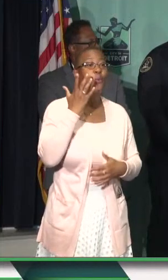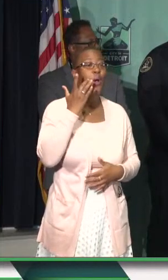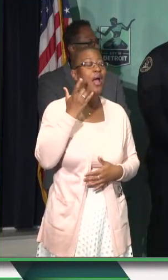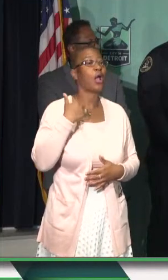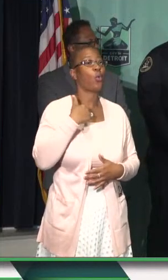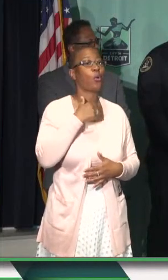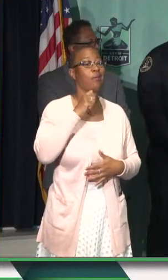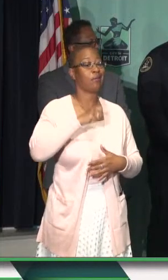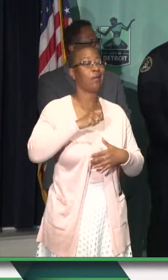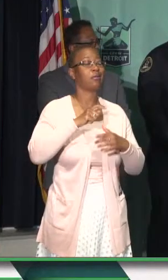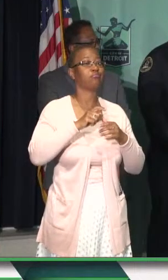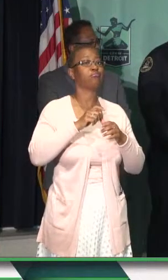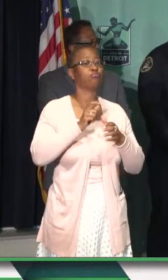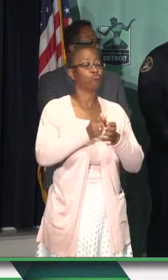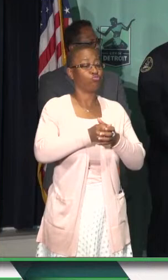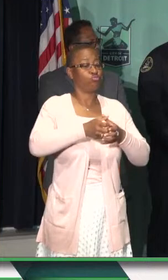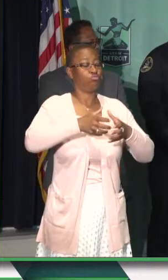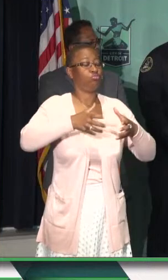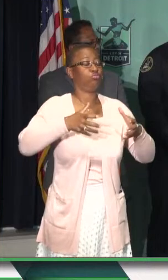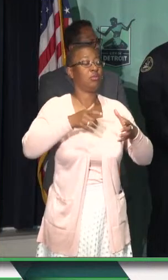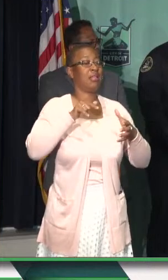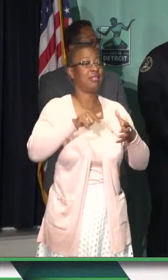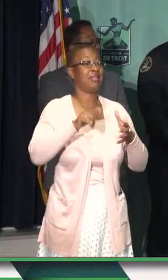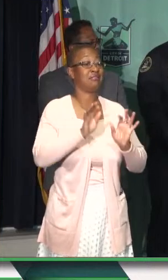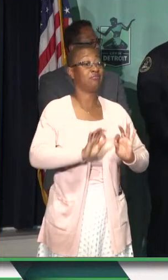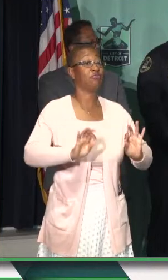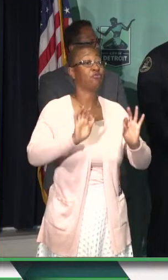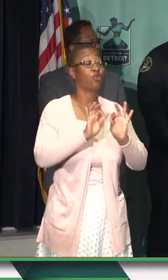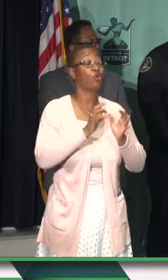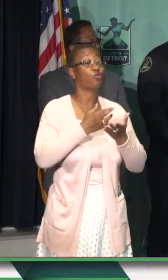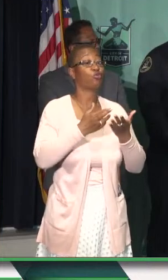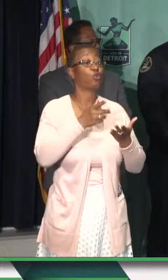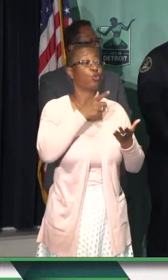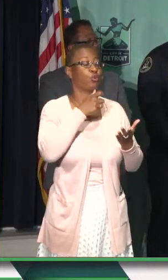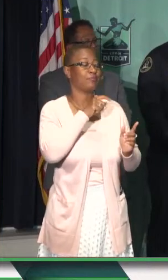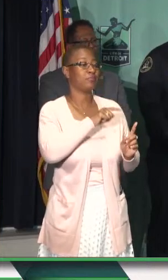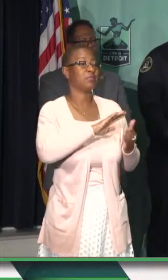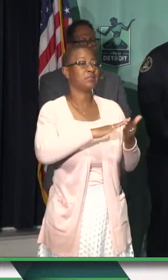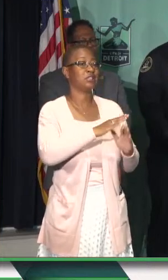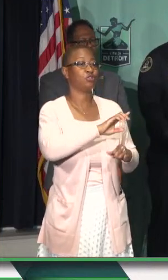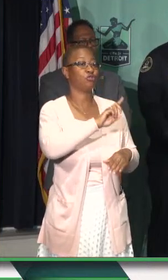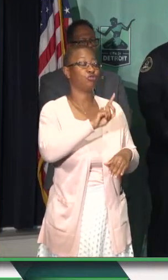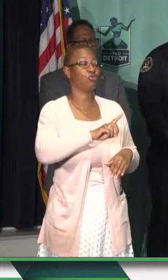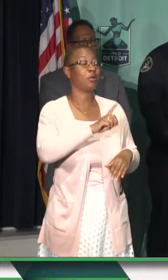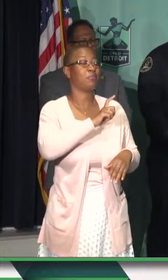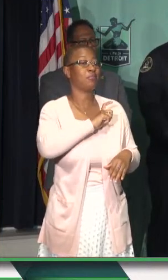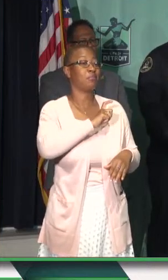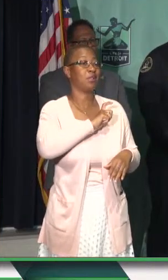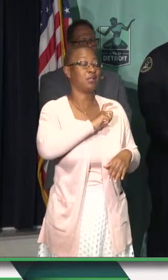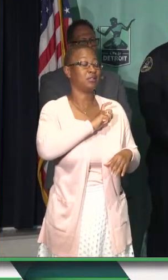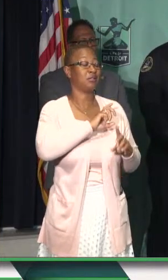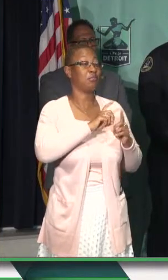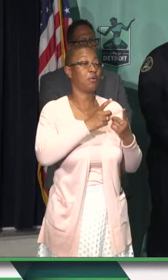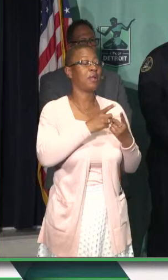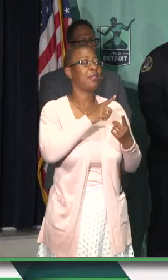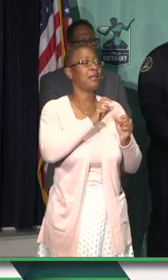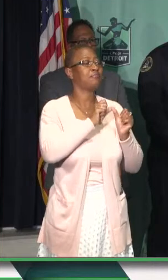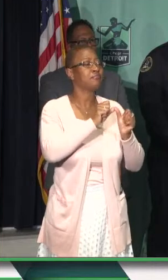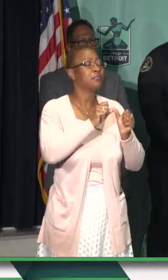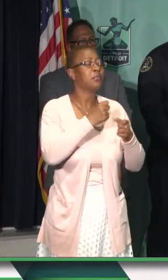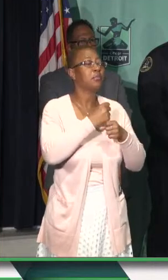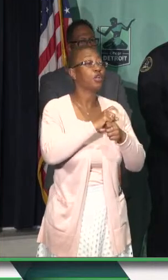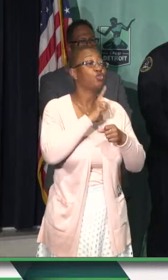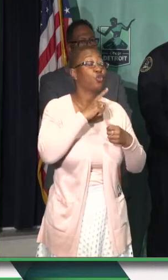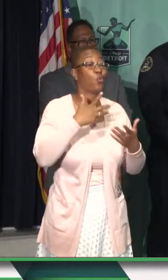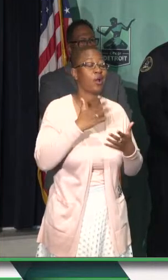vital resource to the Detroit Police Department as they continue their ongoing efforts to make our